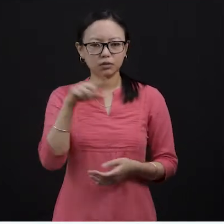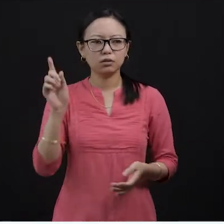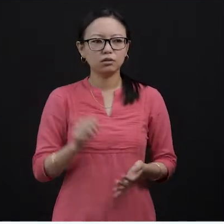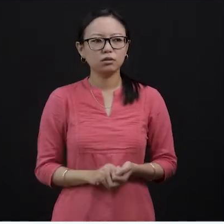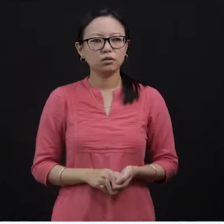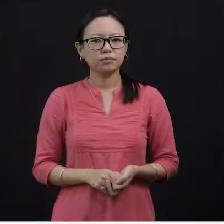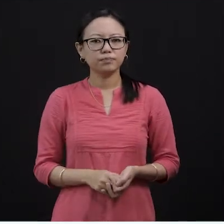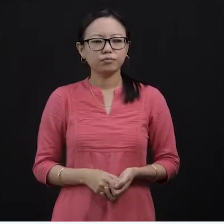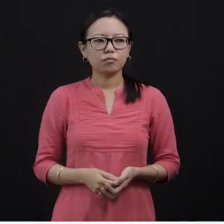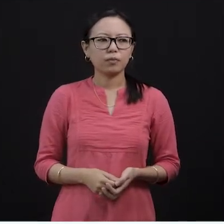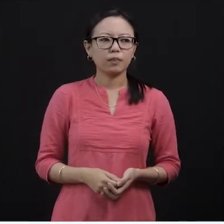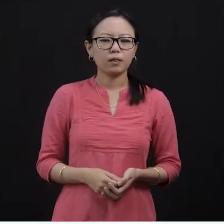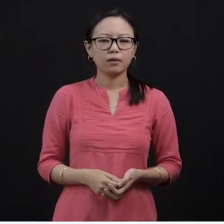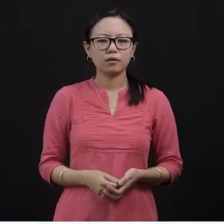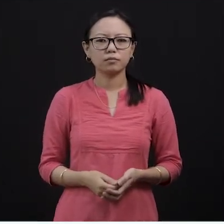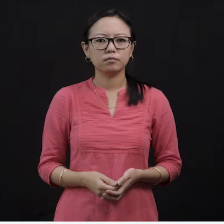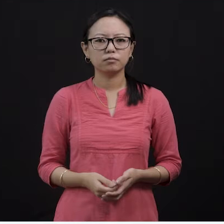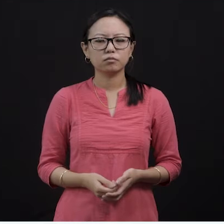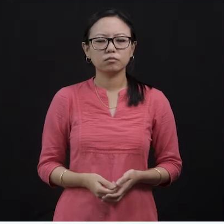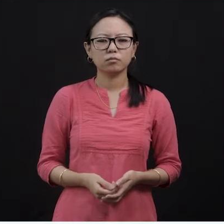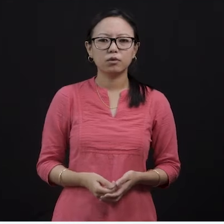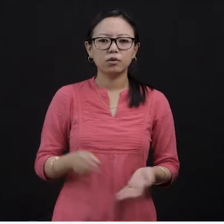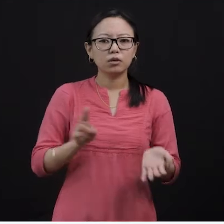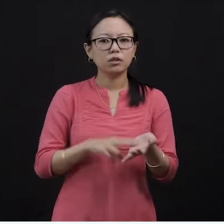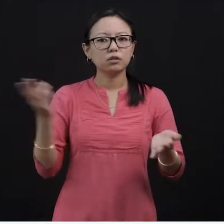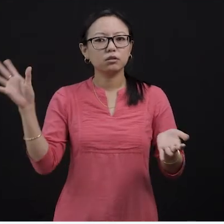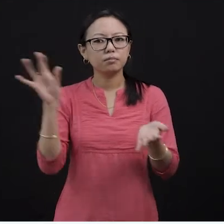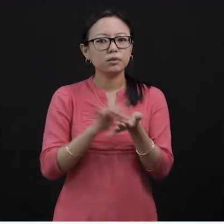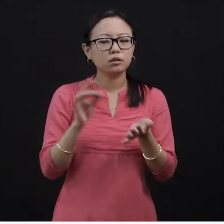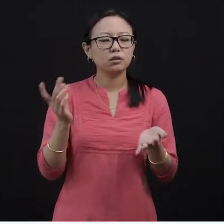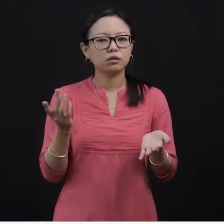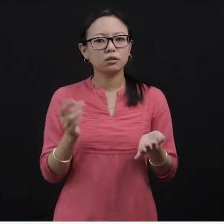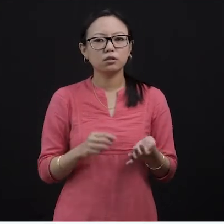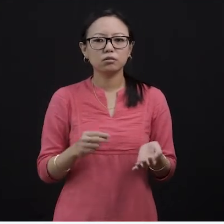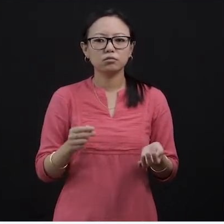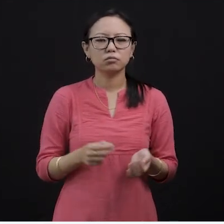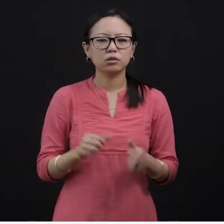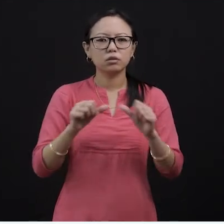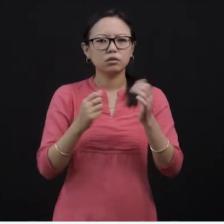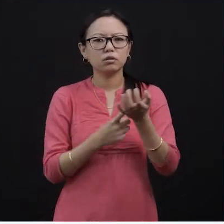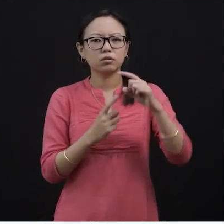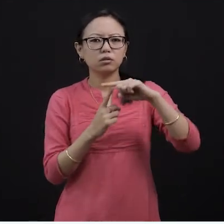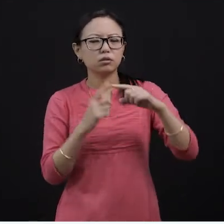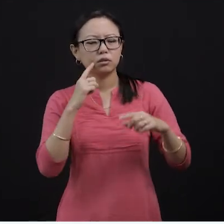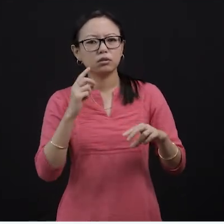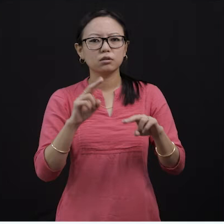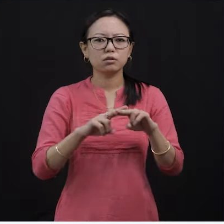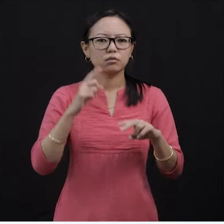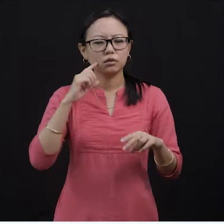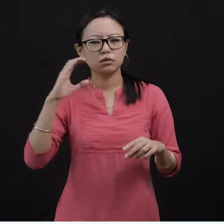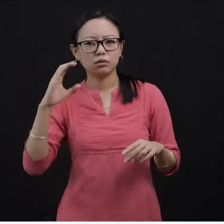Now, we have also discussed the names, right? The different names. So let's recall them, yeah. So this is a bar